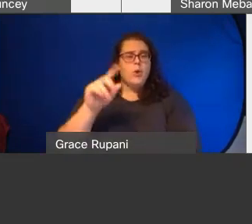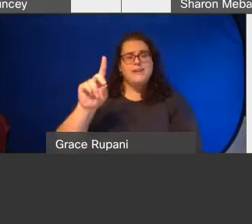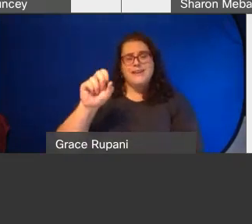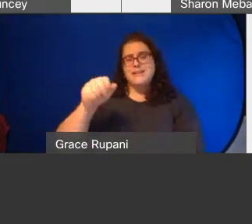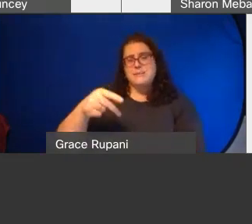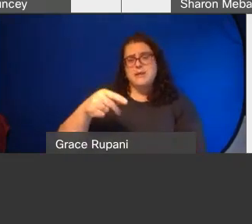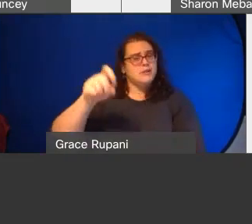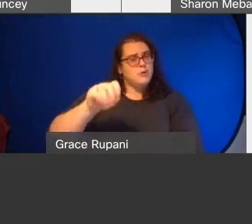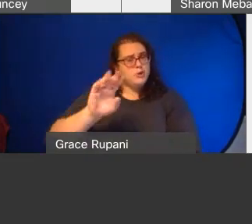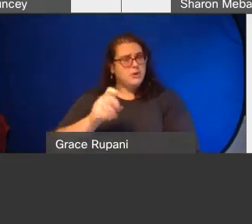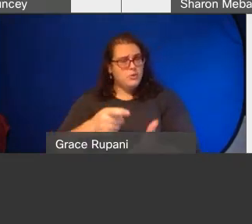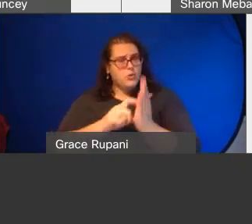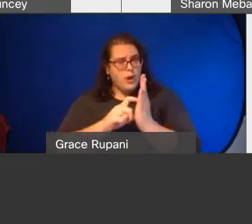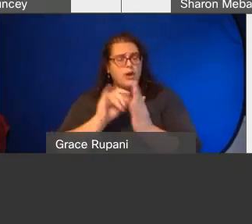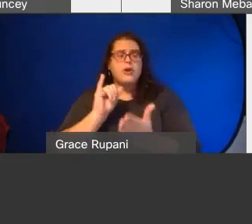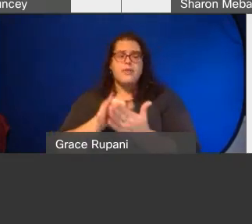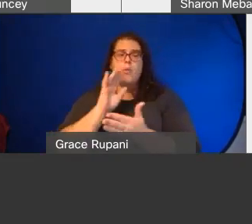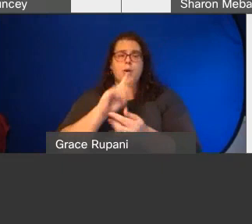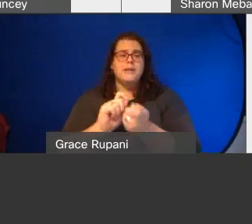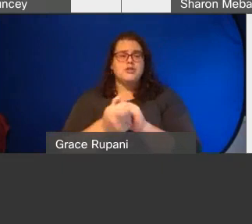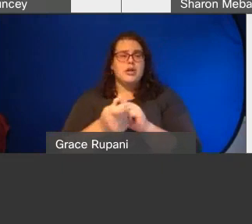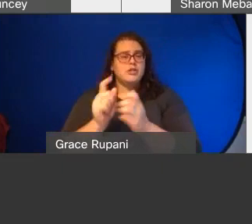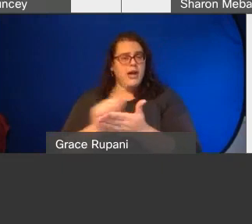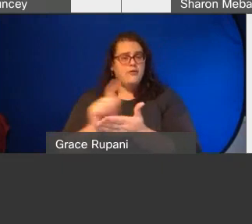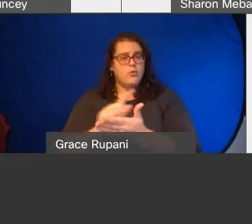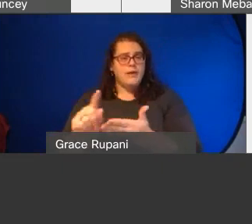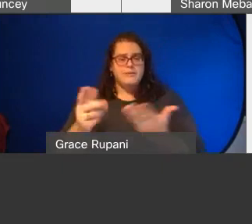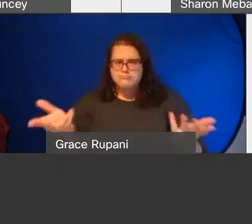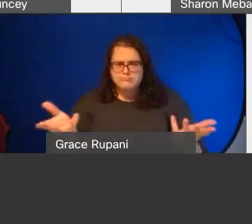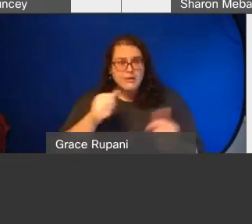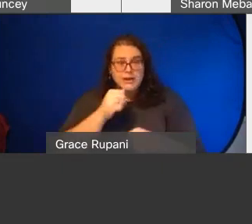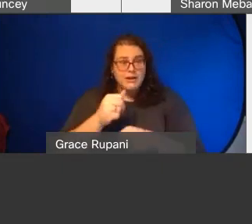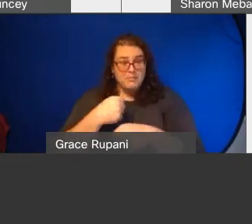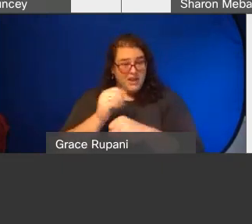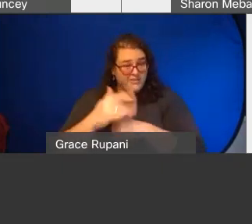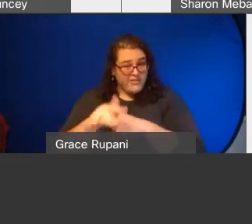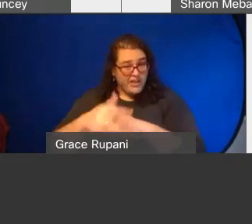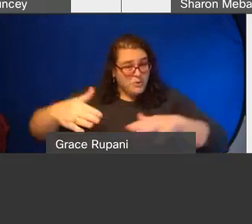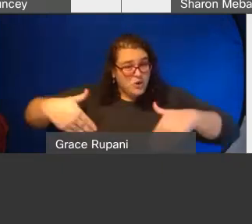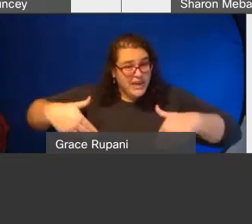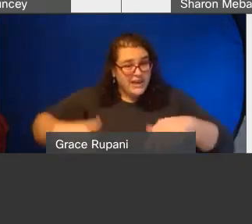DSPs that should be refreshed weekly. Has this been made available yet?